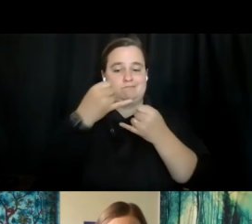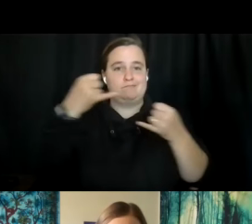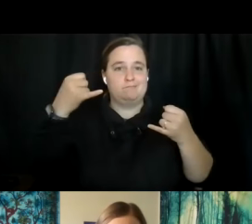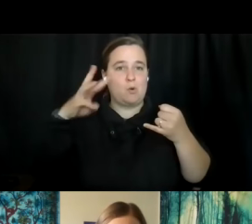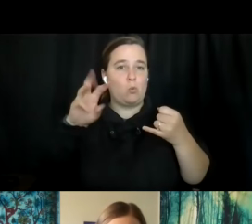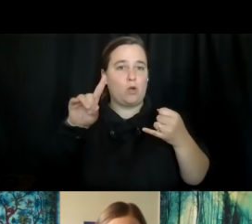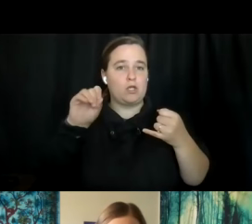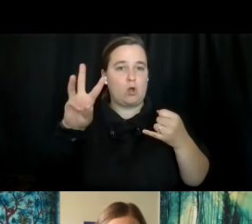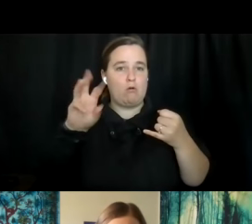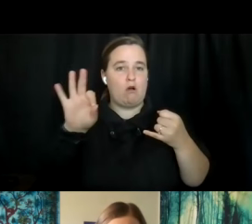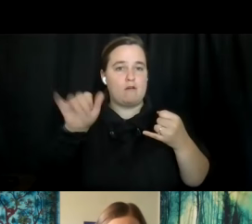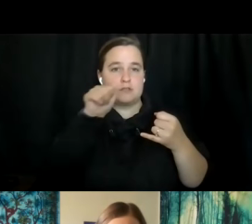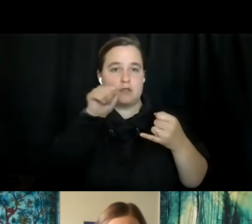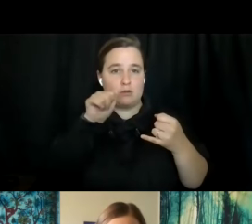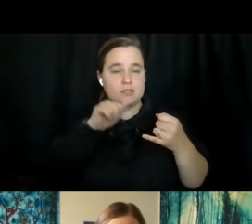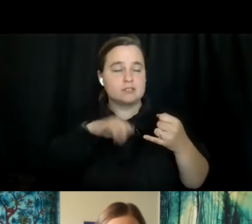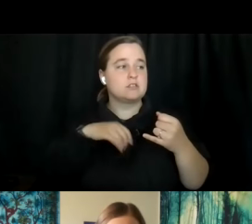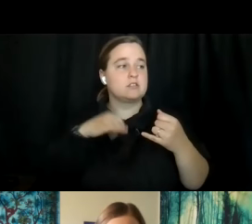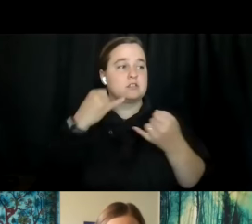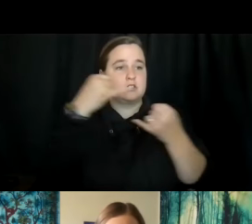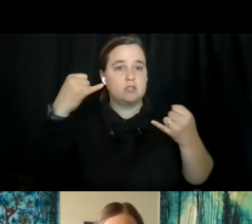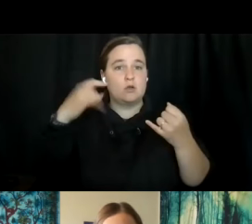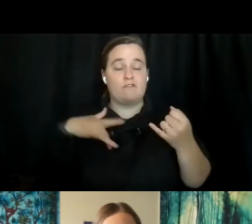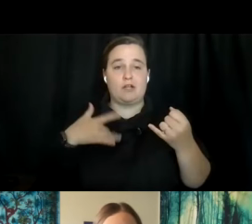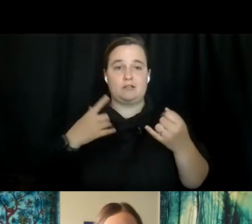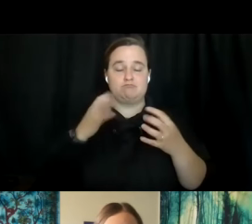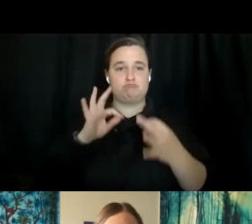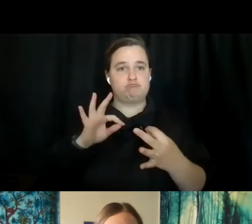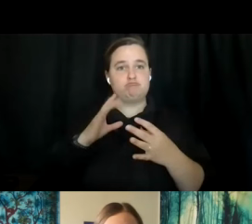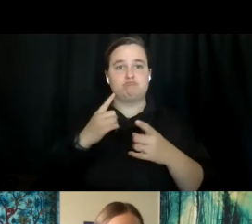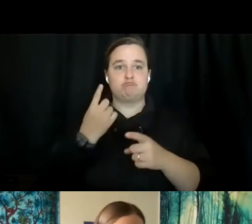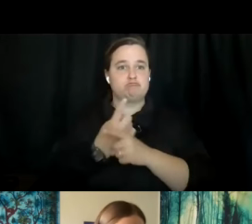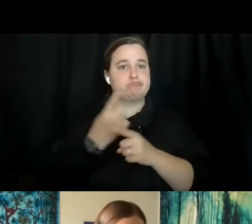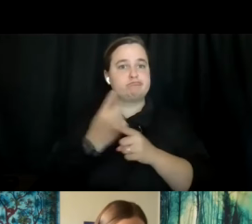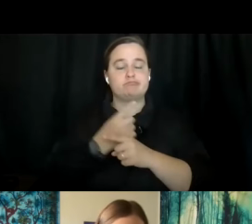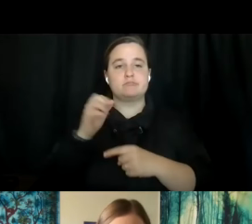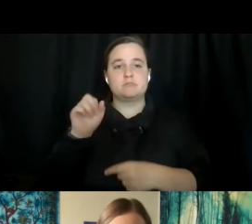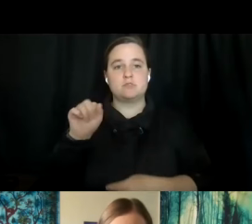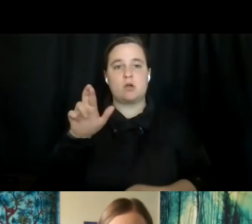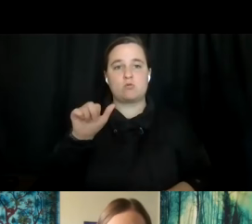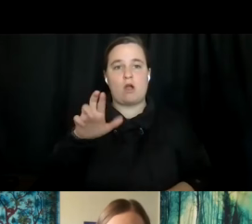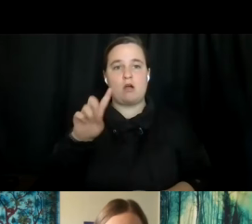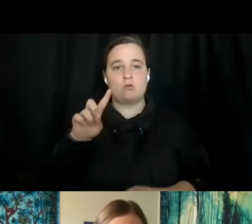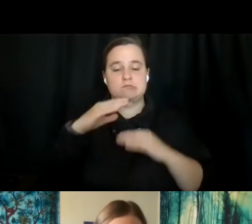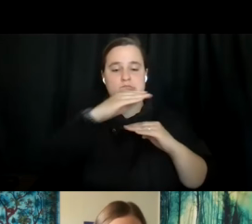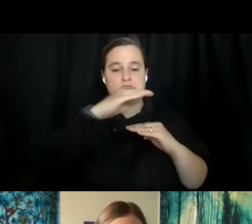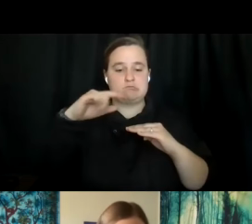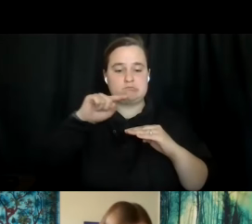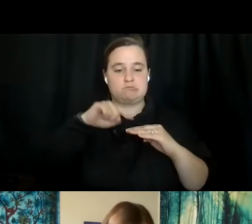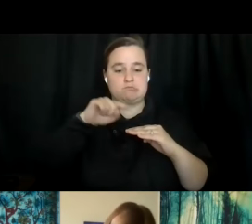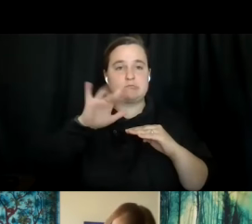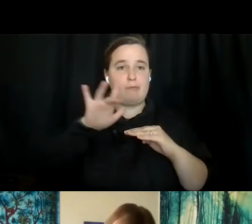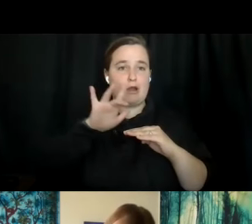that window, when we are feeling optimally aroused, we are at the state in which we might feel